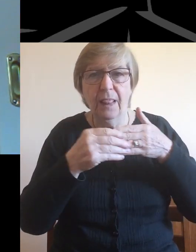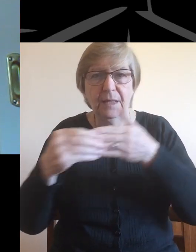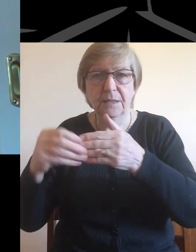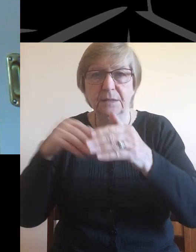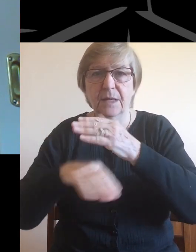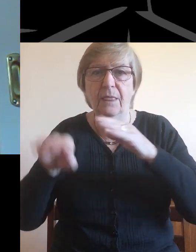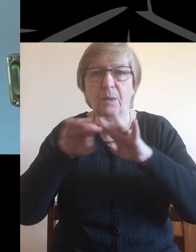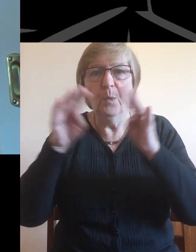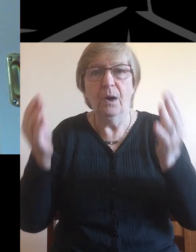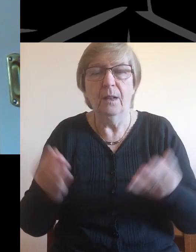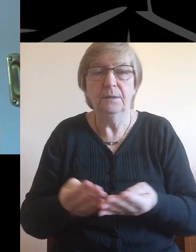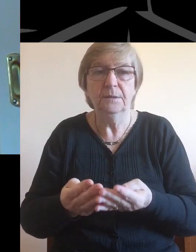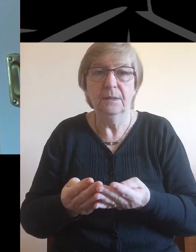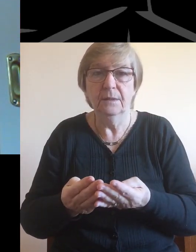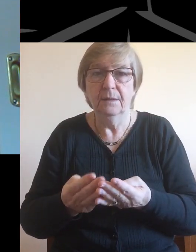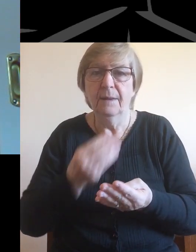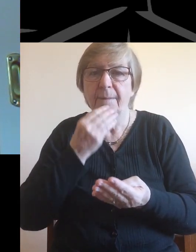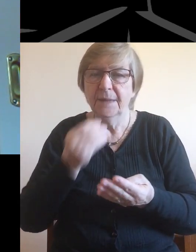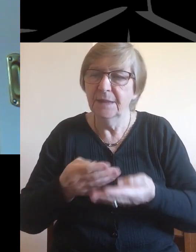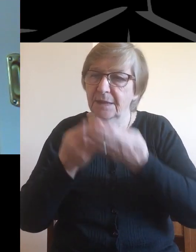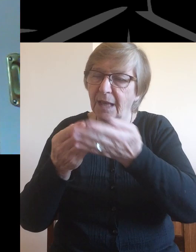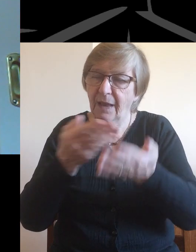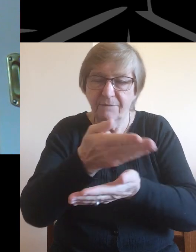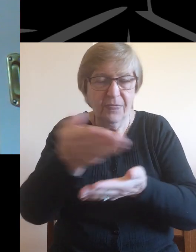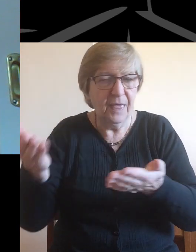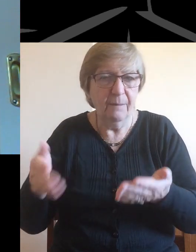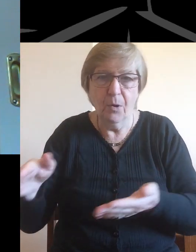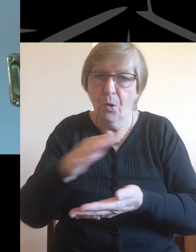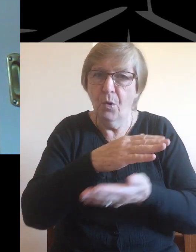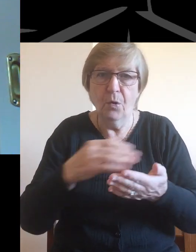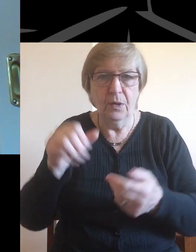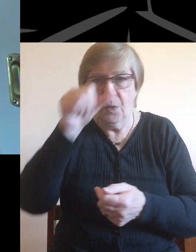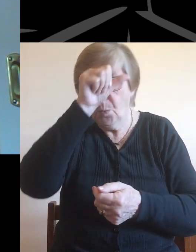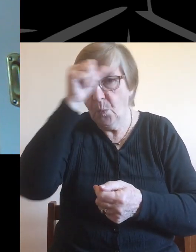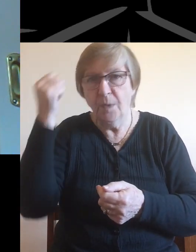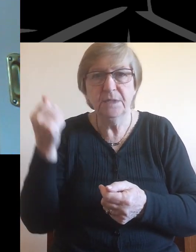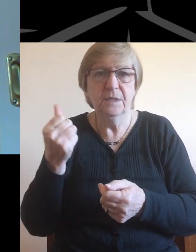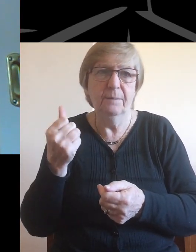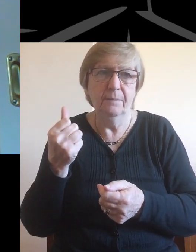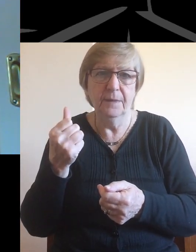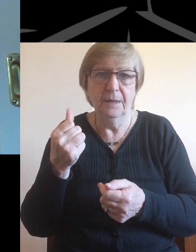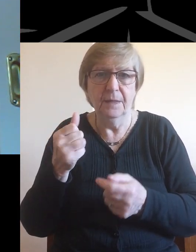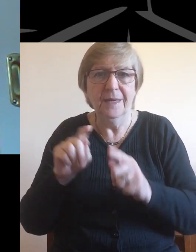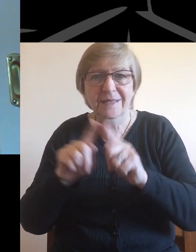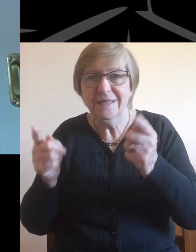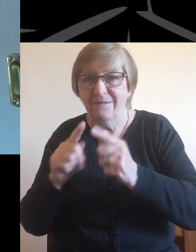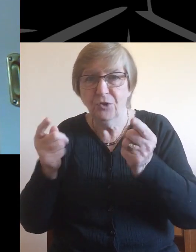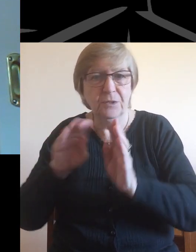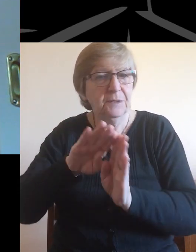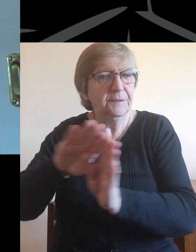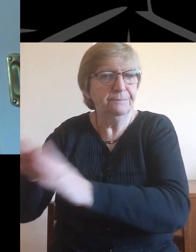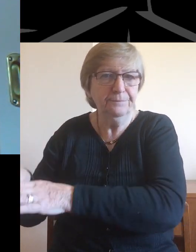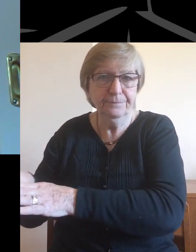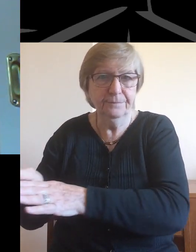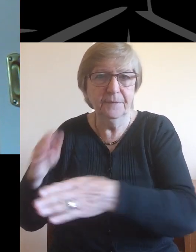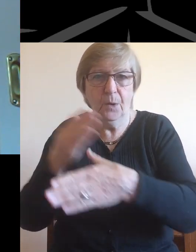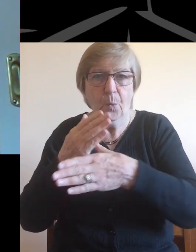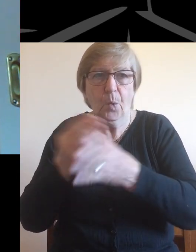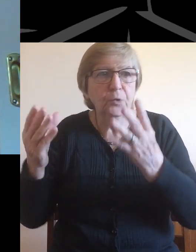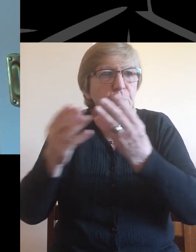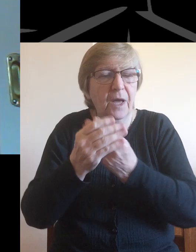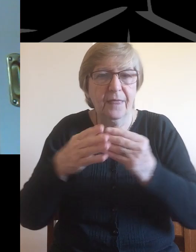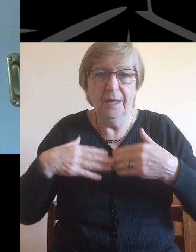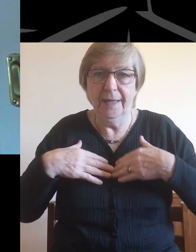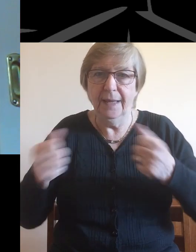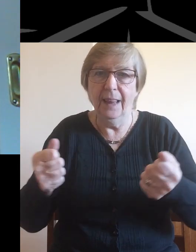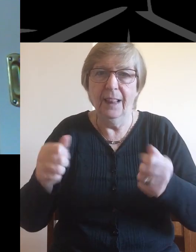in your world. Please give them the wisdom to put their differences aside and work together to heal this